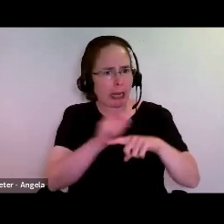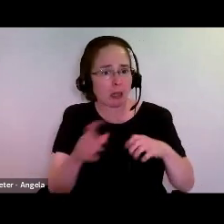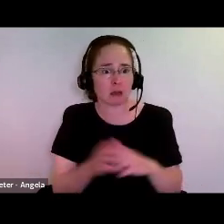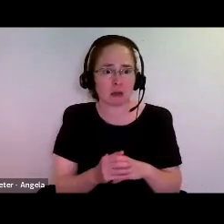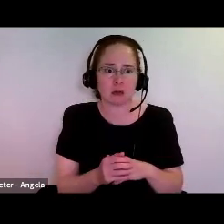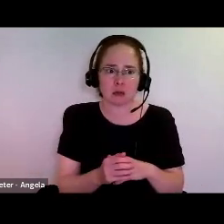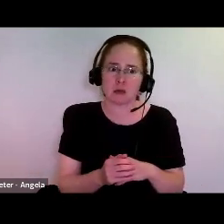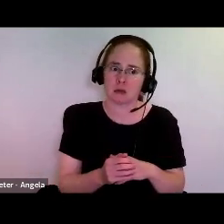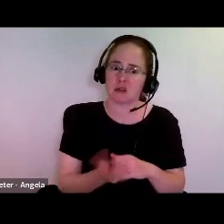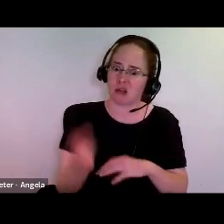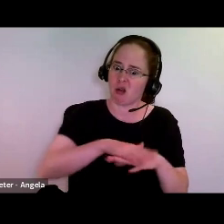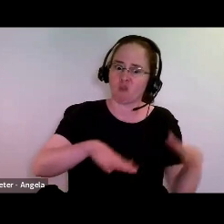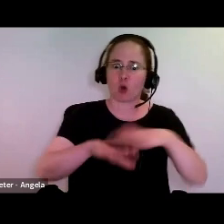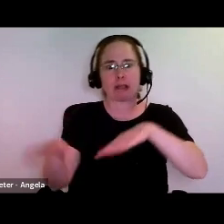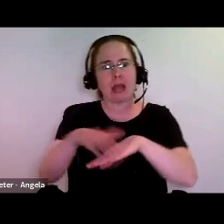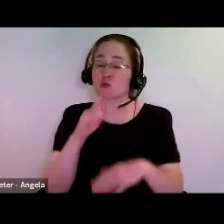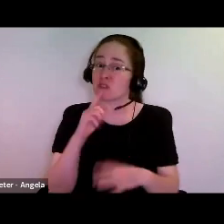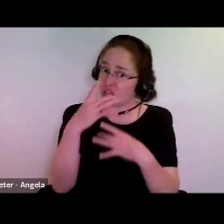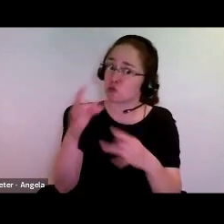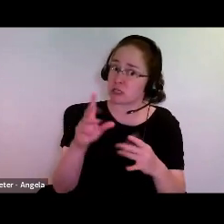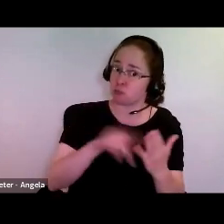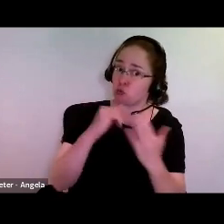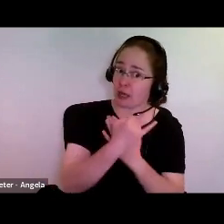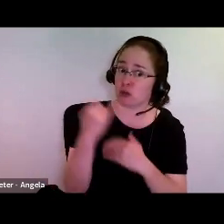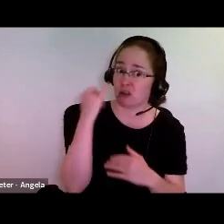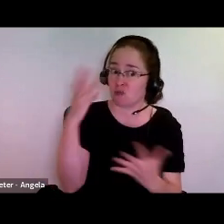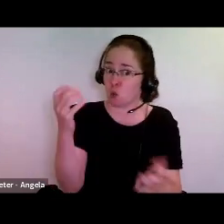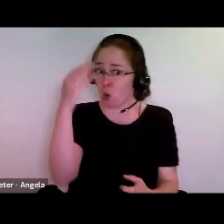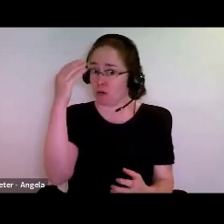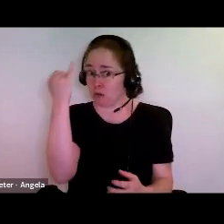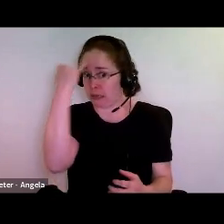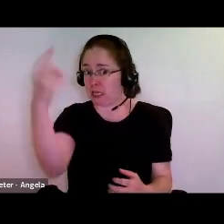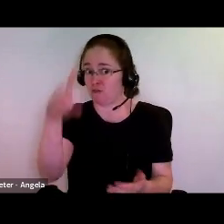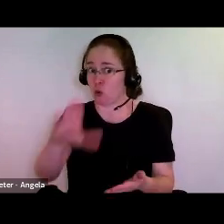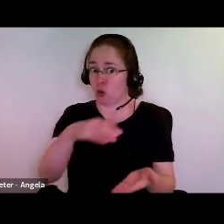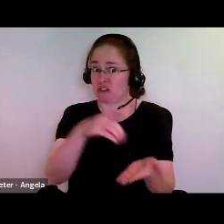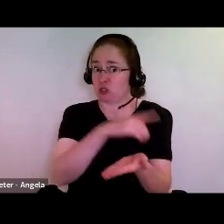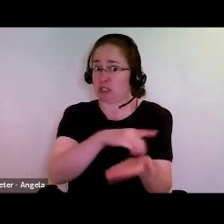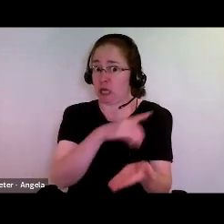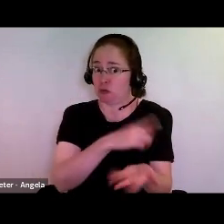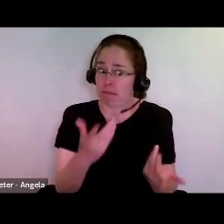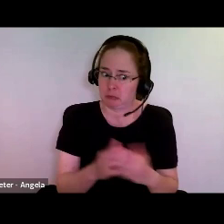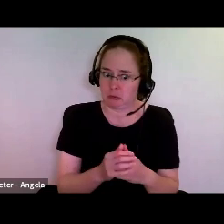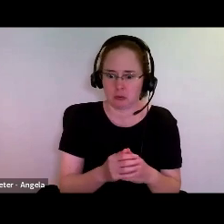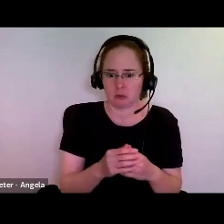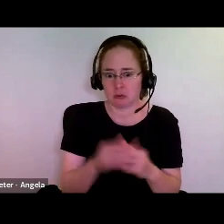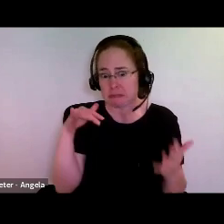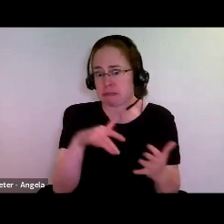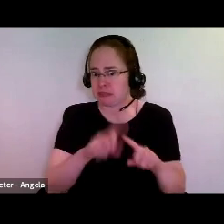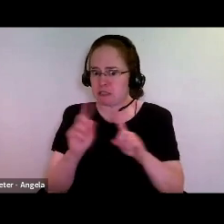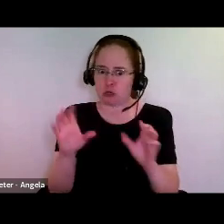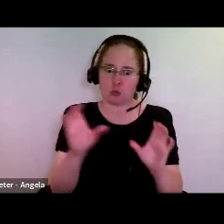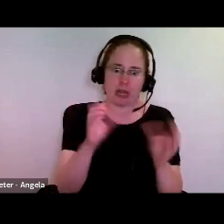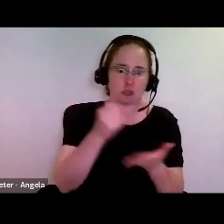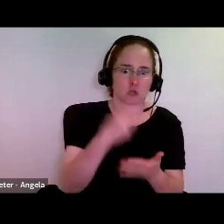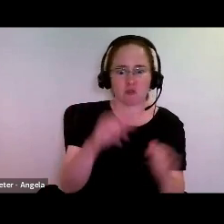be an interesting project if anybody's looking for a dissertation to look at the different credentials for peer-to-peer